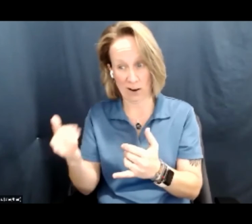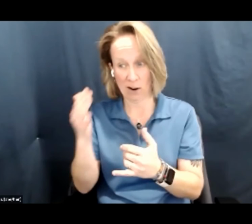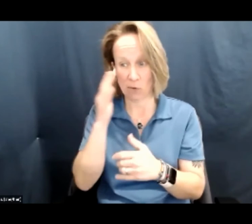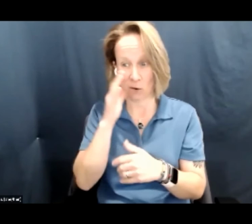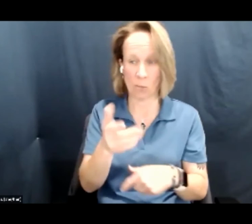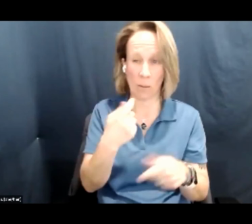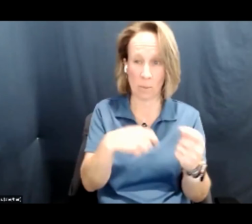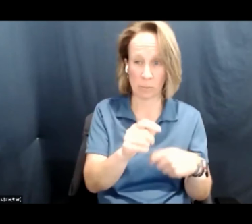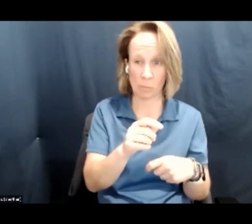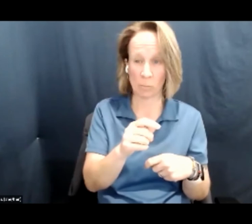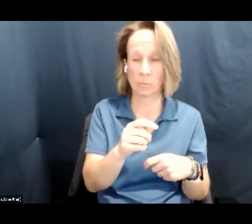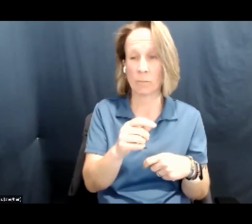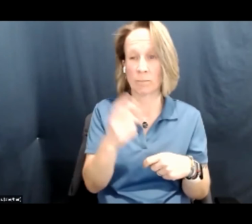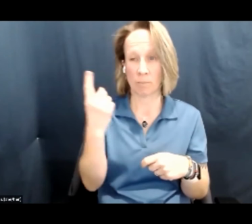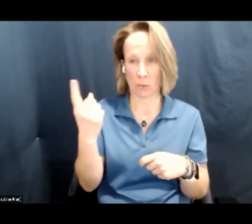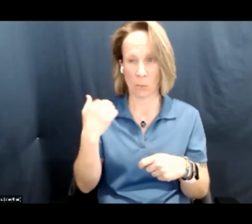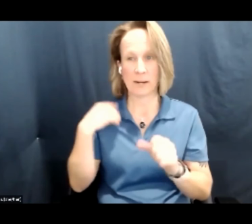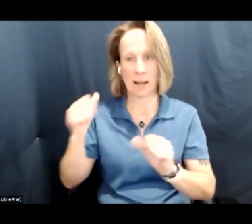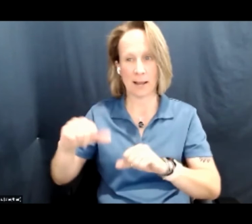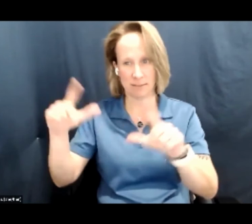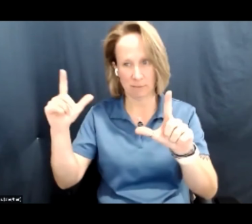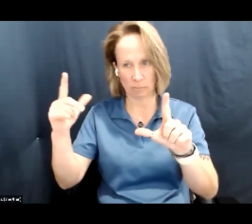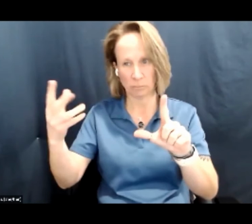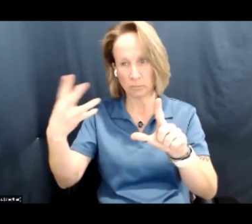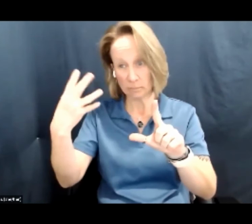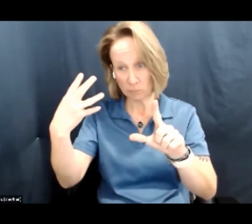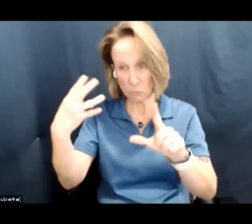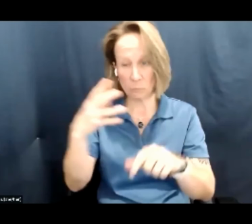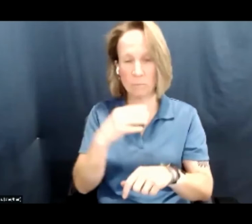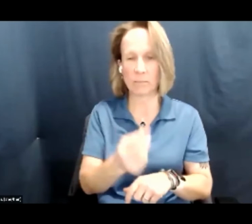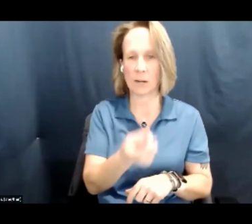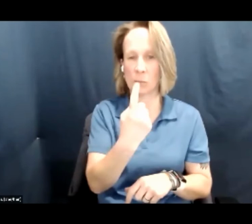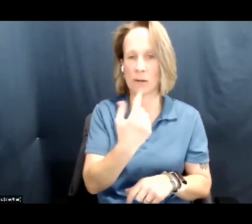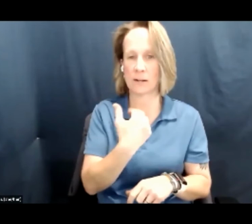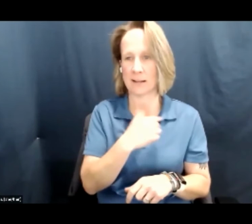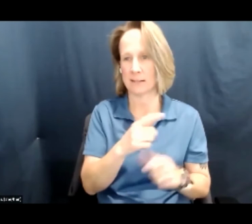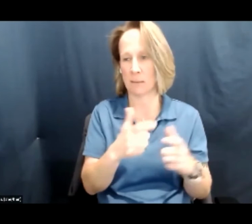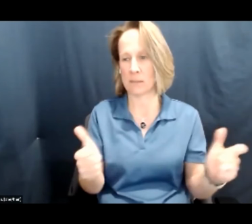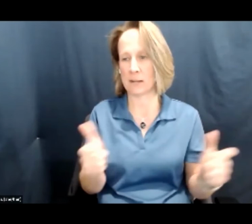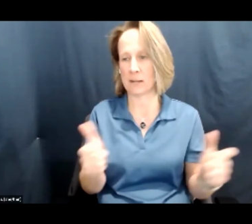One has their video on and the other's video is off right now, and it just says a big L.